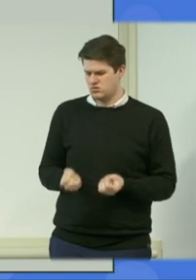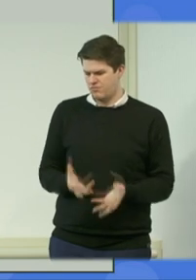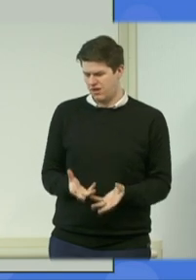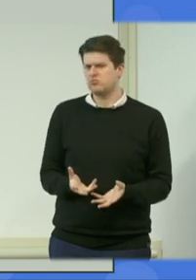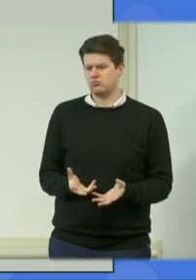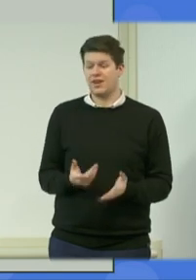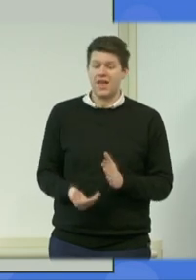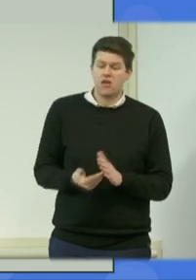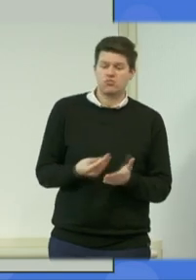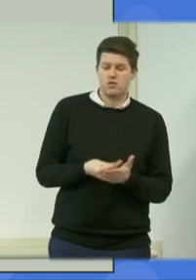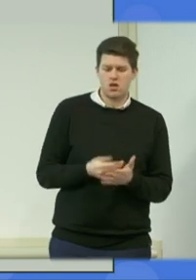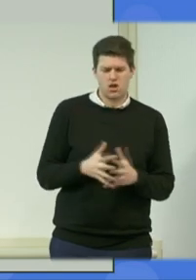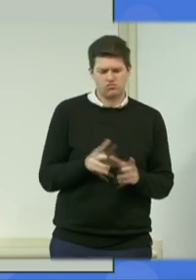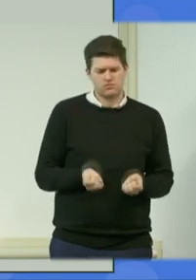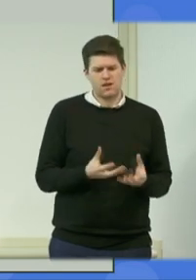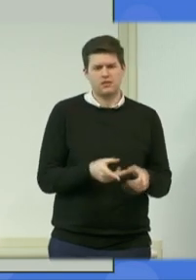second phase, which takes us up to